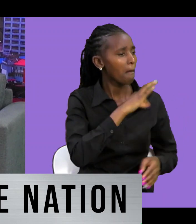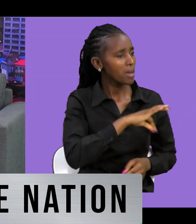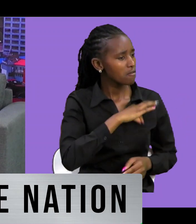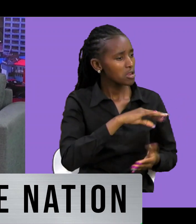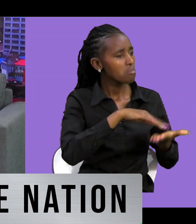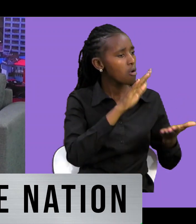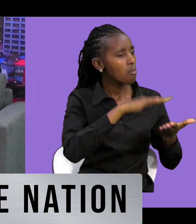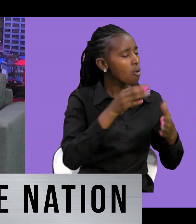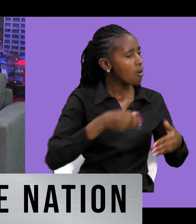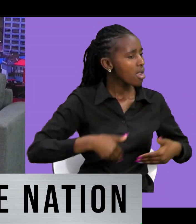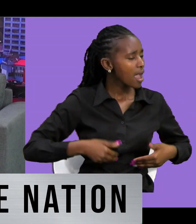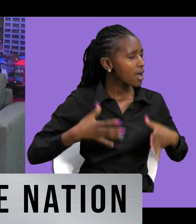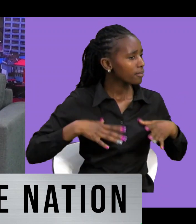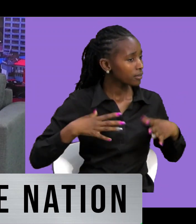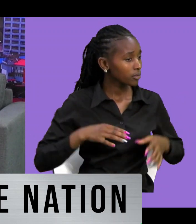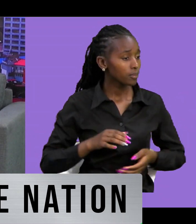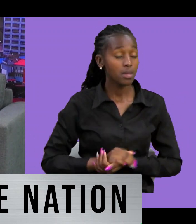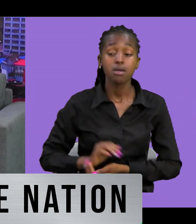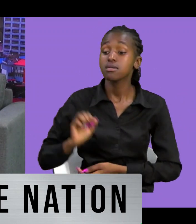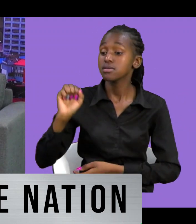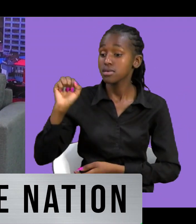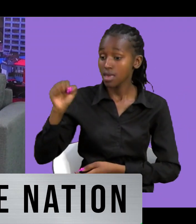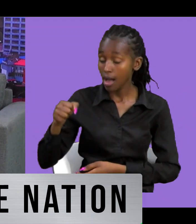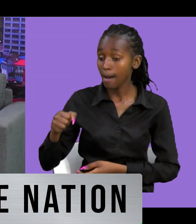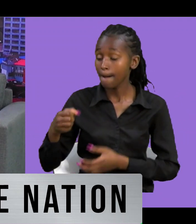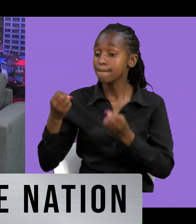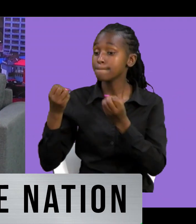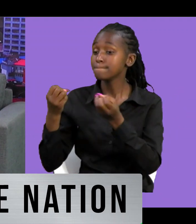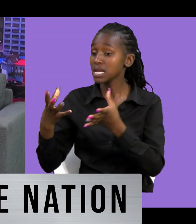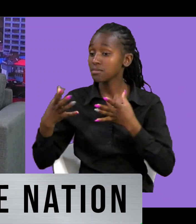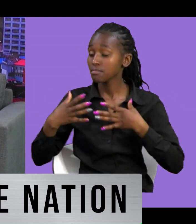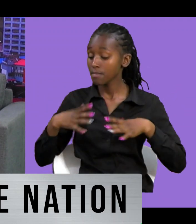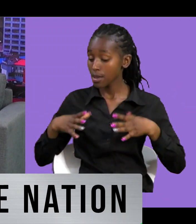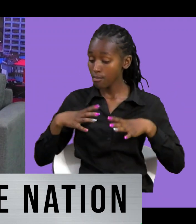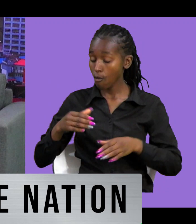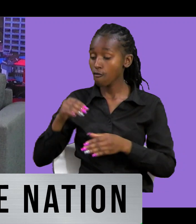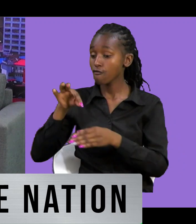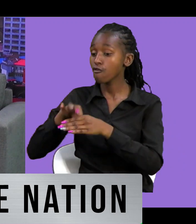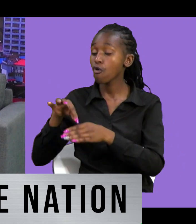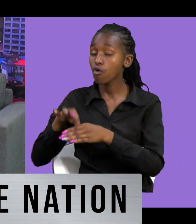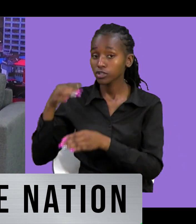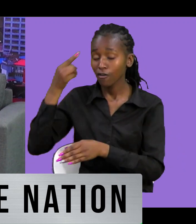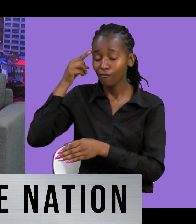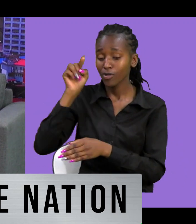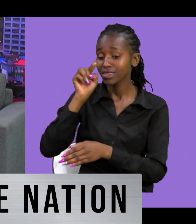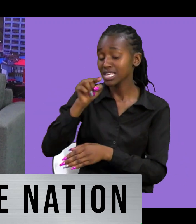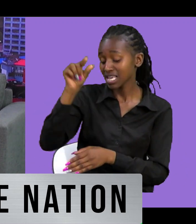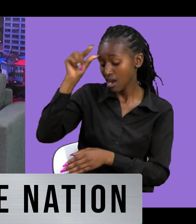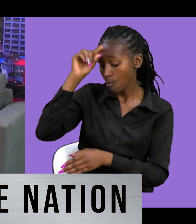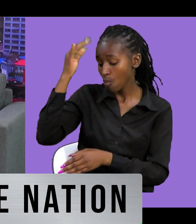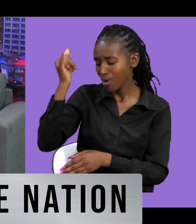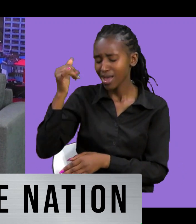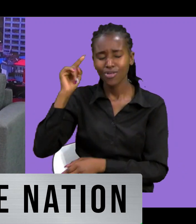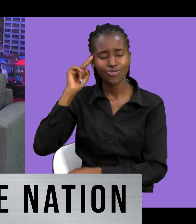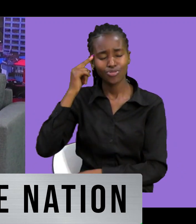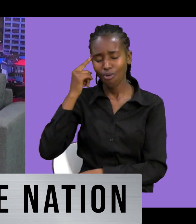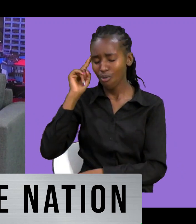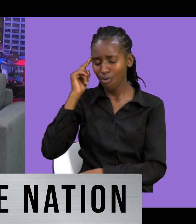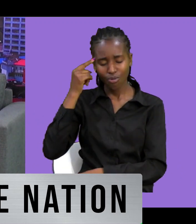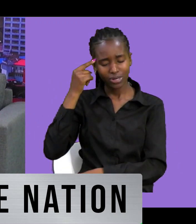the hustlers thought that it's a high time that they themselves have been featured. They thought that at last